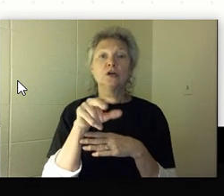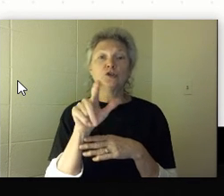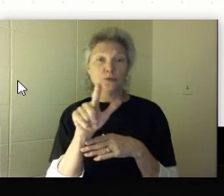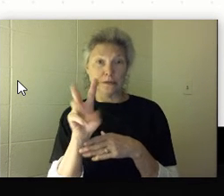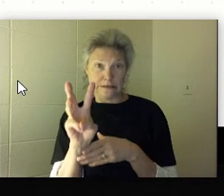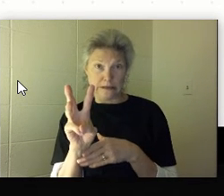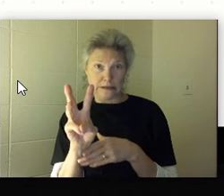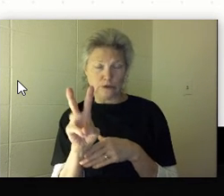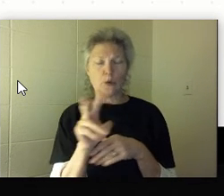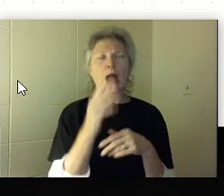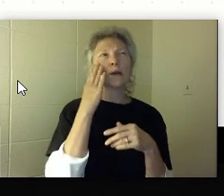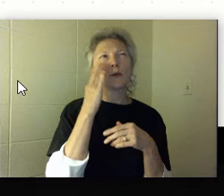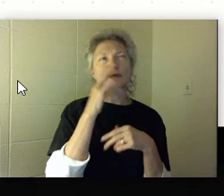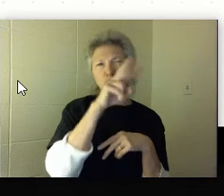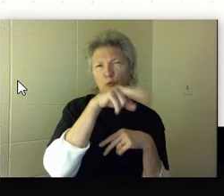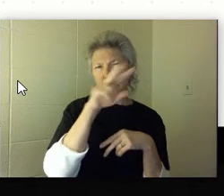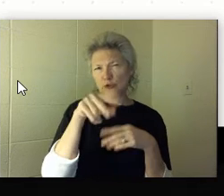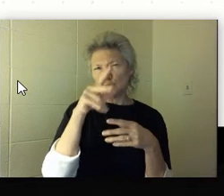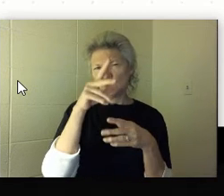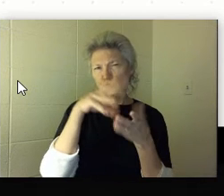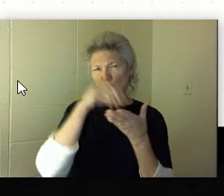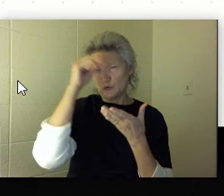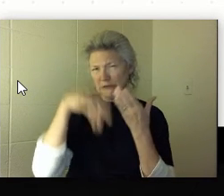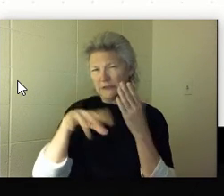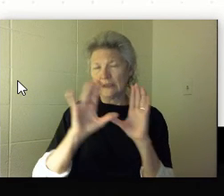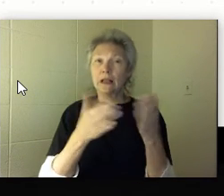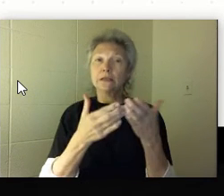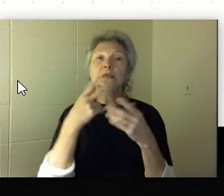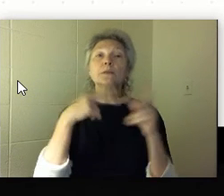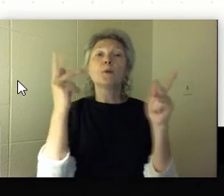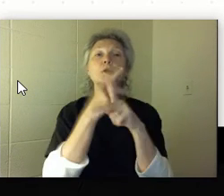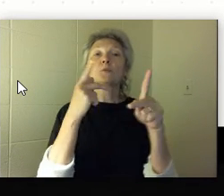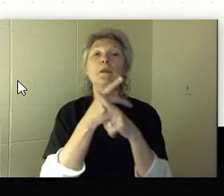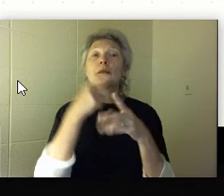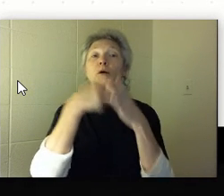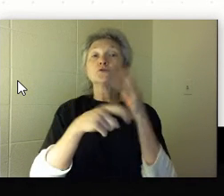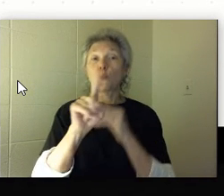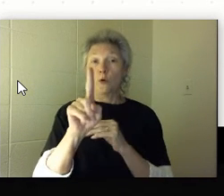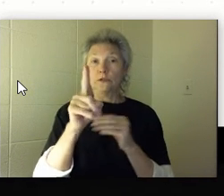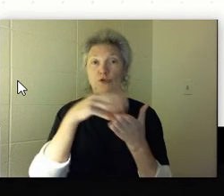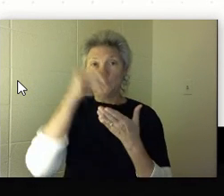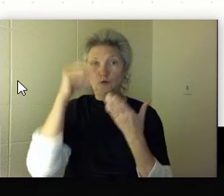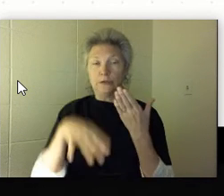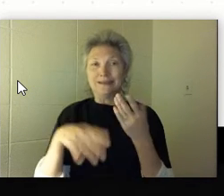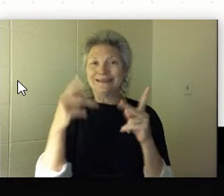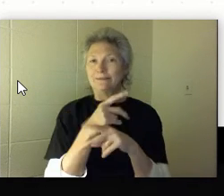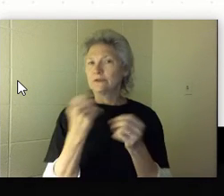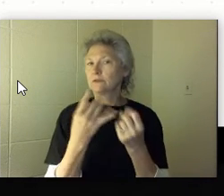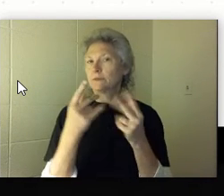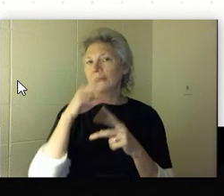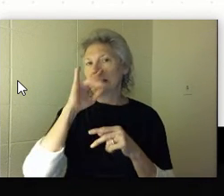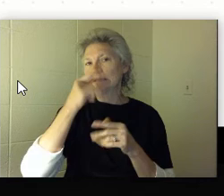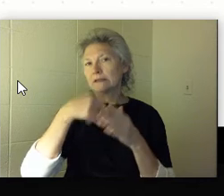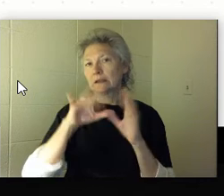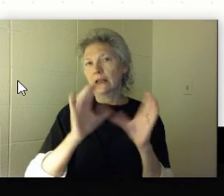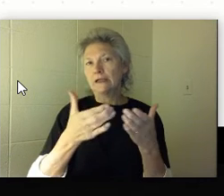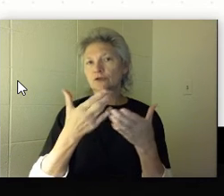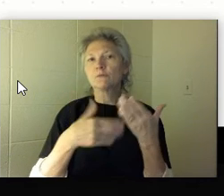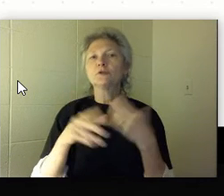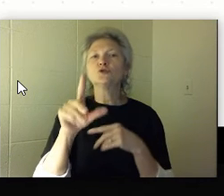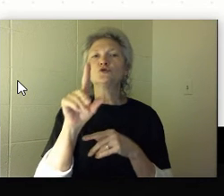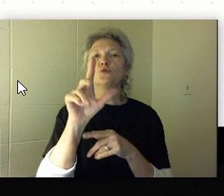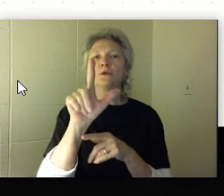in the class. So I need to multiply the cost for one student times how many kids in the class. So I'm going to